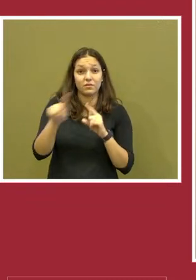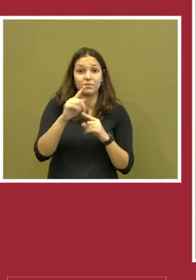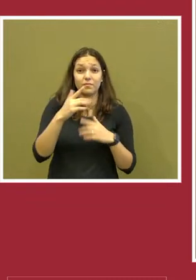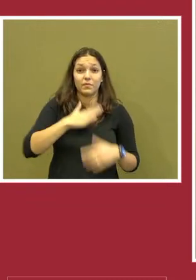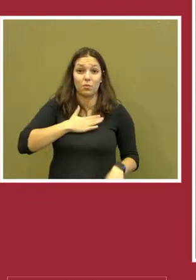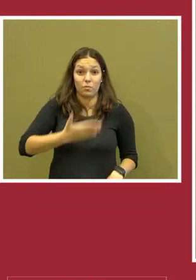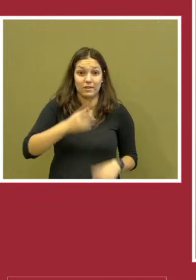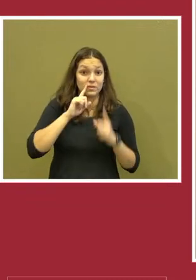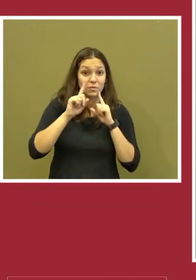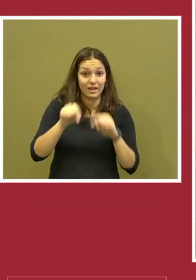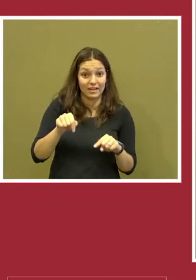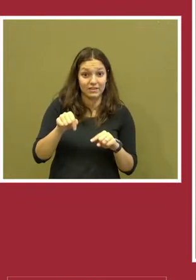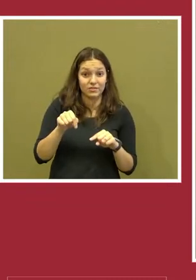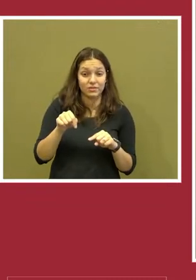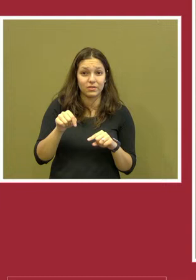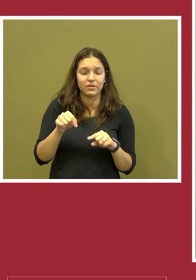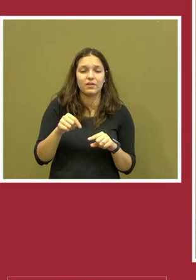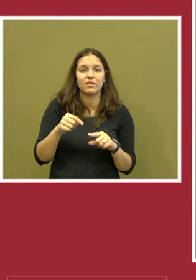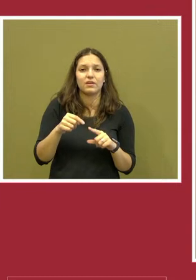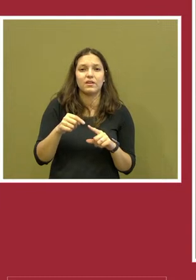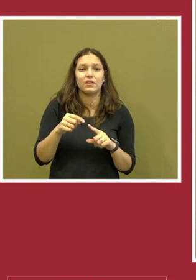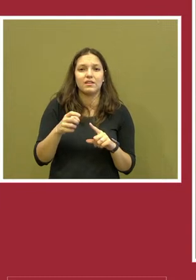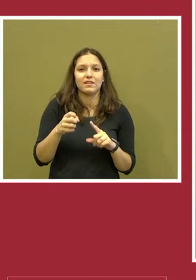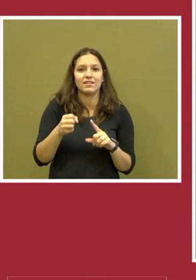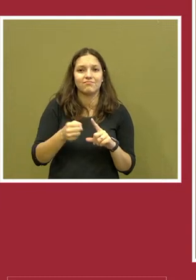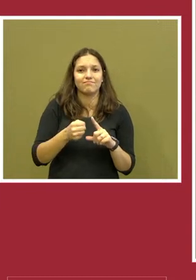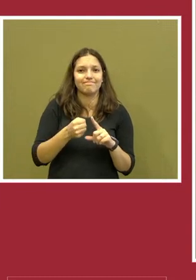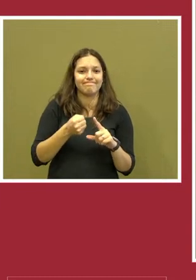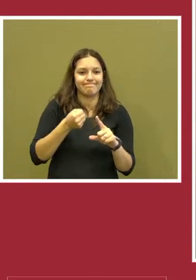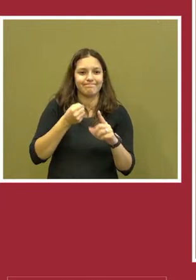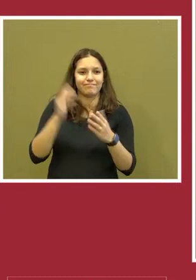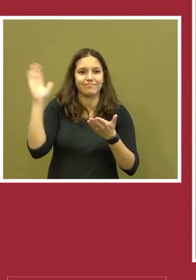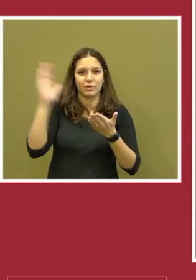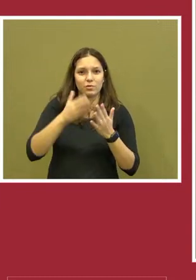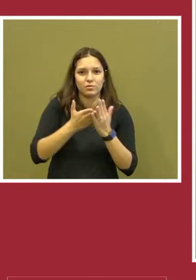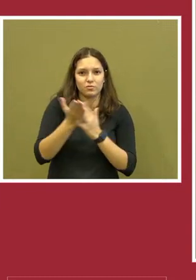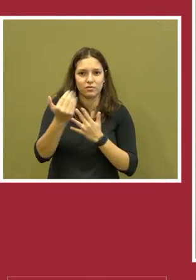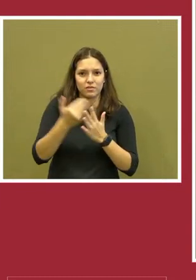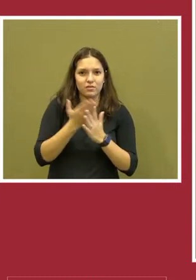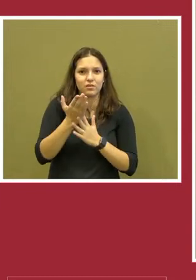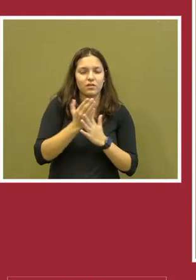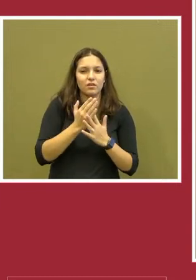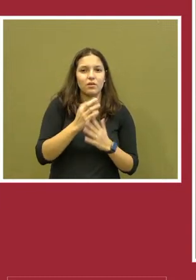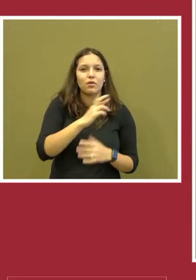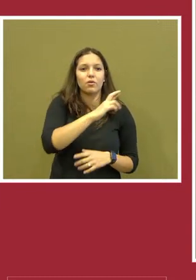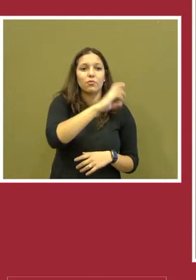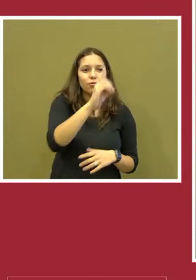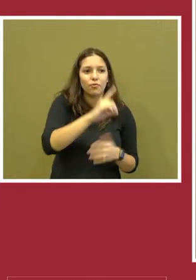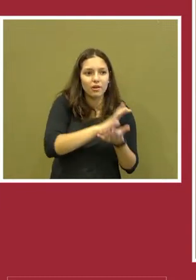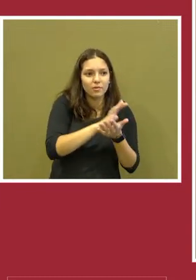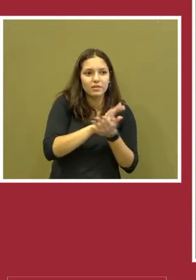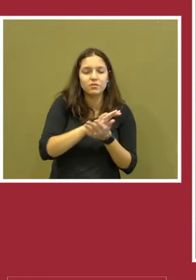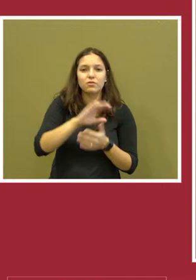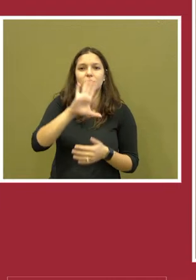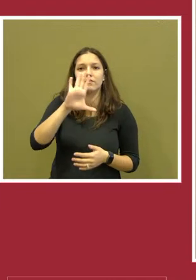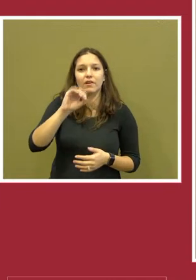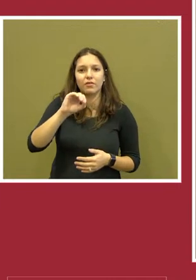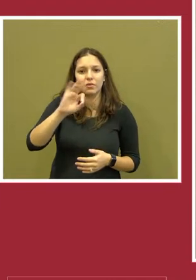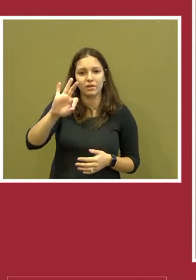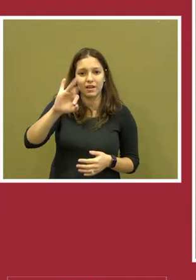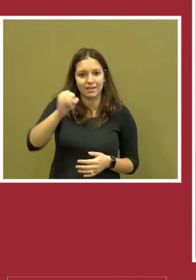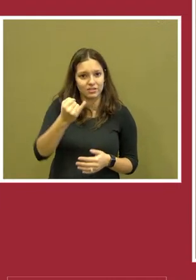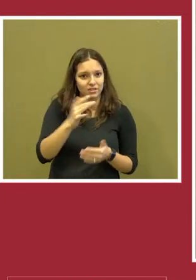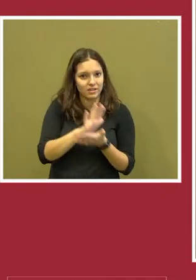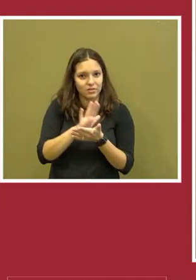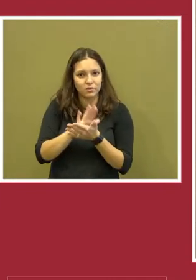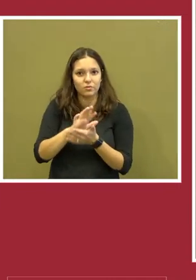answer within, it's a blow to transparency. And the standard at Redmond Schools, at Crook County Schools, and 509J Schools in Jefferson